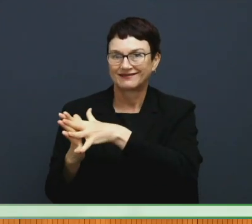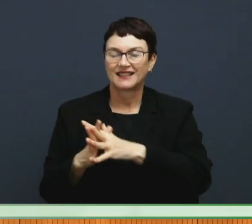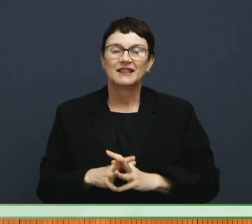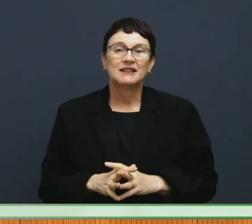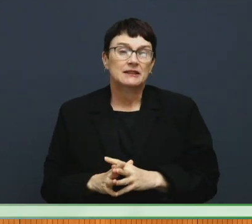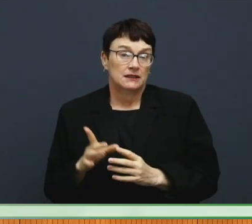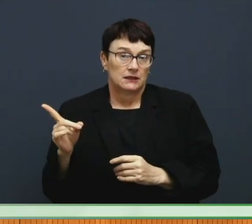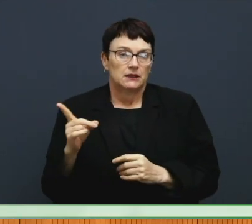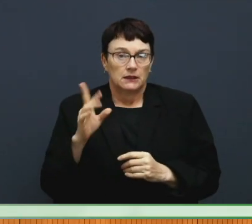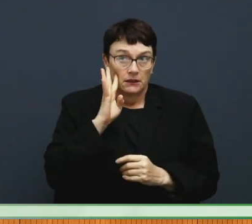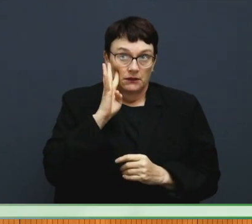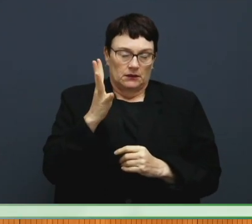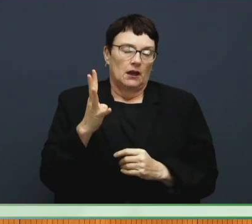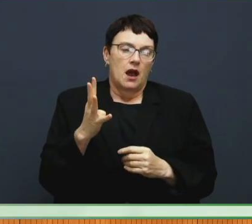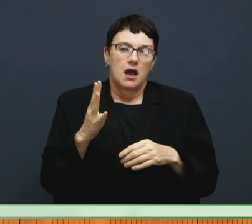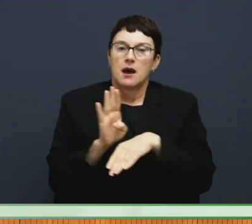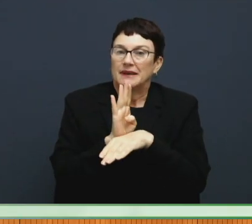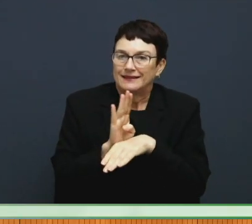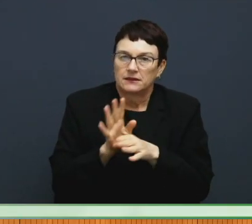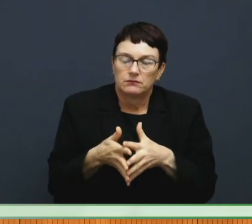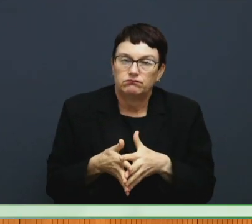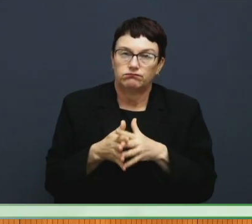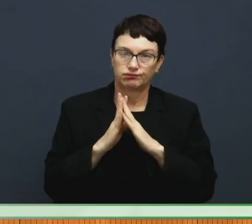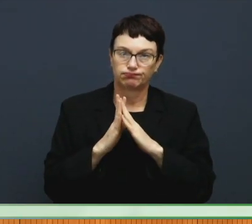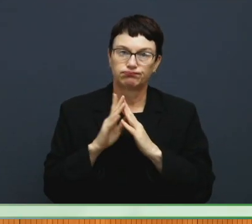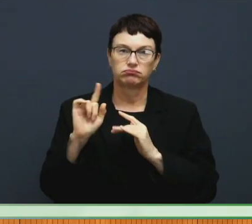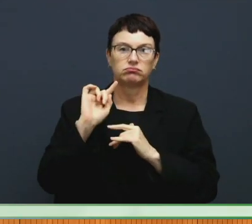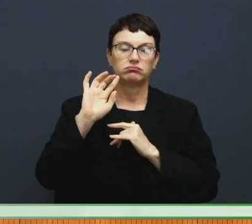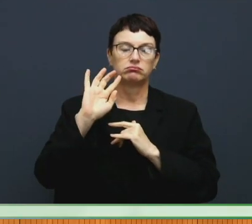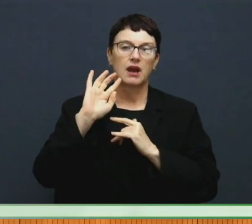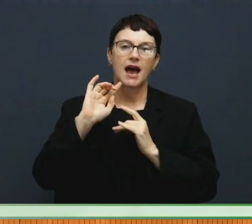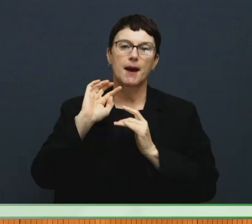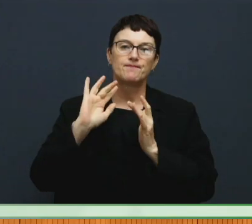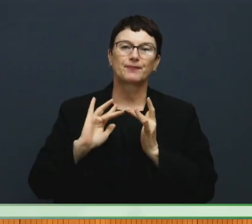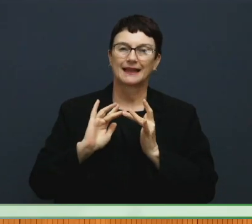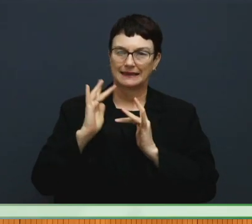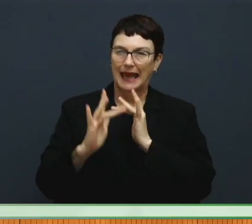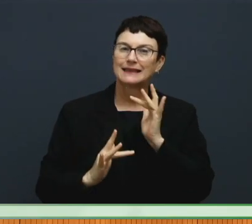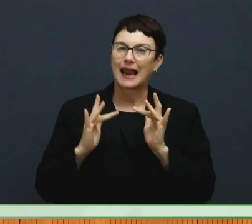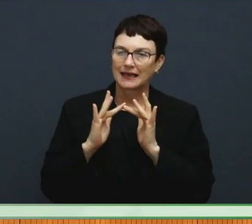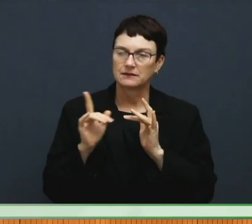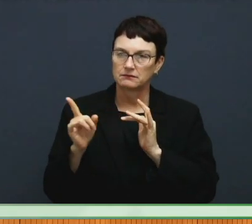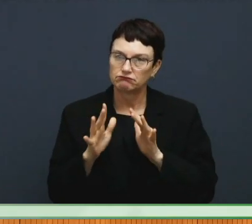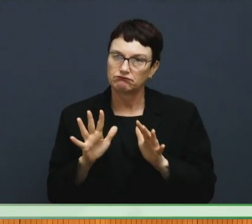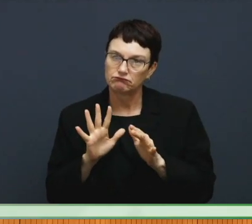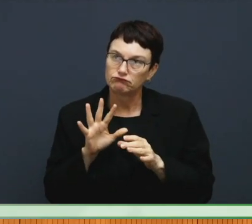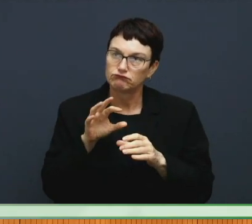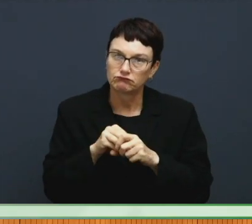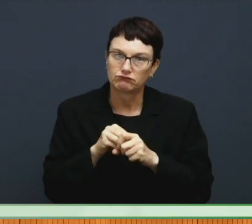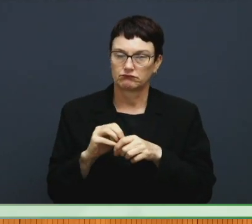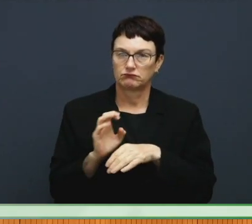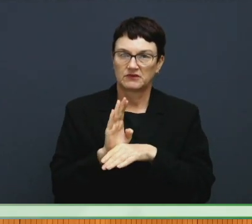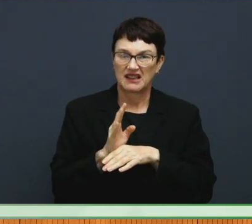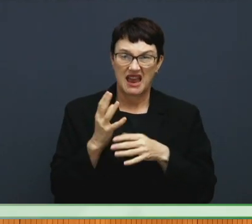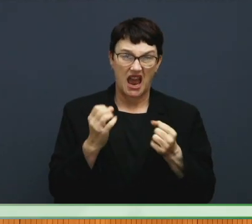Internet Plus breeding model with an annual sales volume of over 2 million yuan.